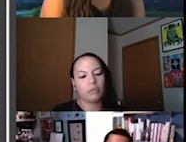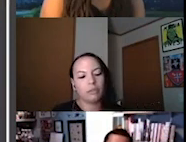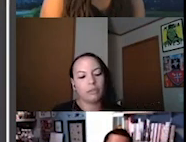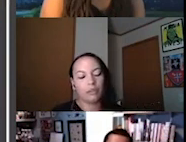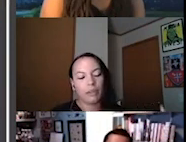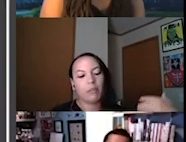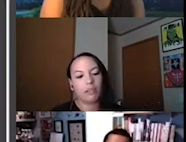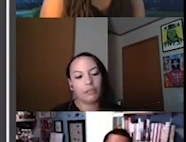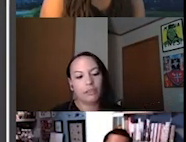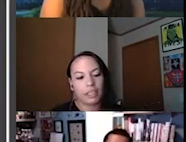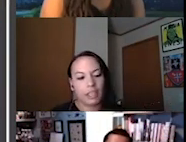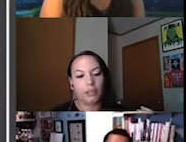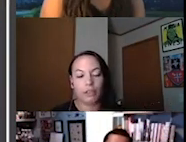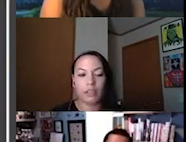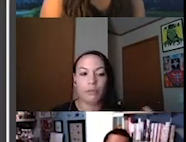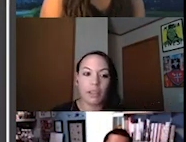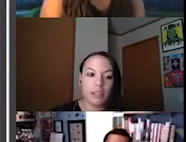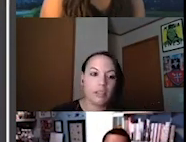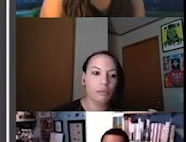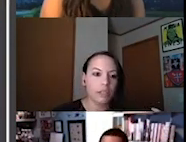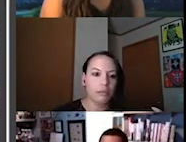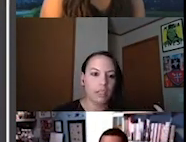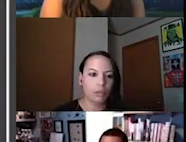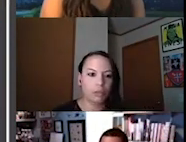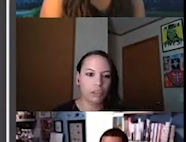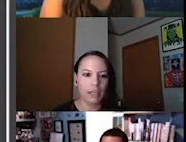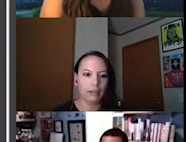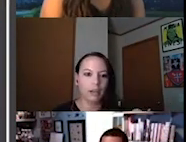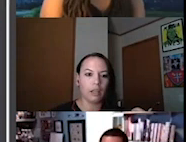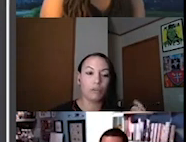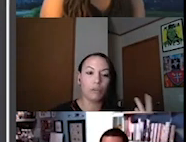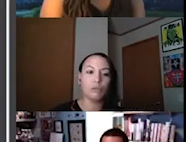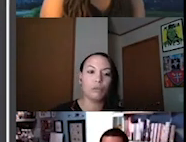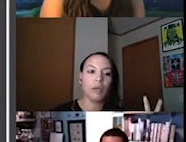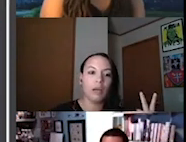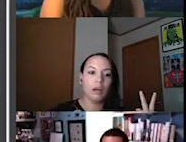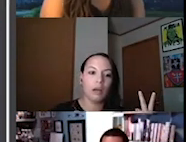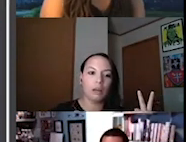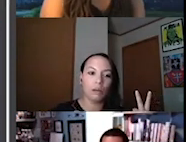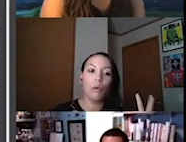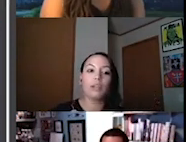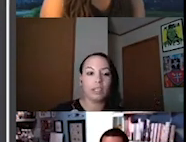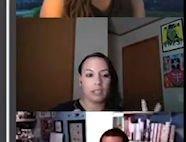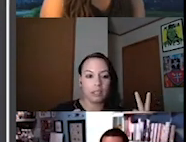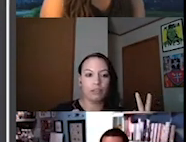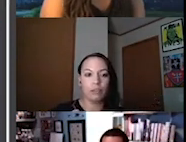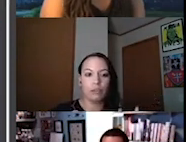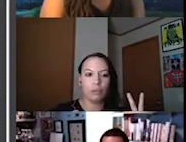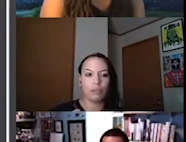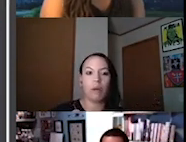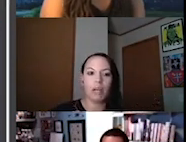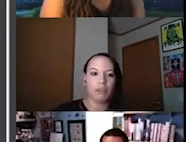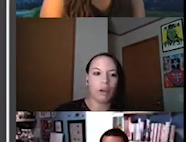to, find myself teaching at the University of Redlands, which I was able to share two courses